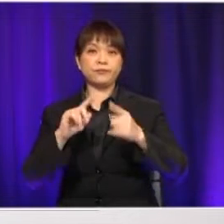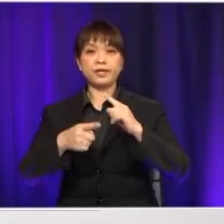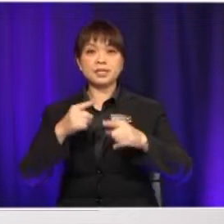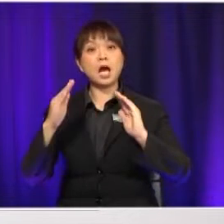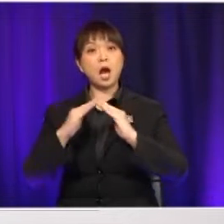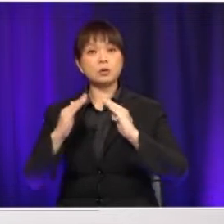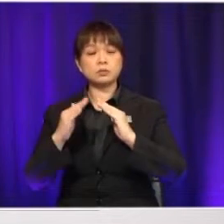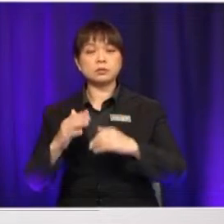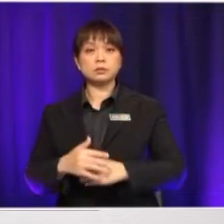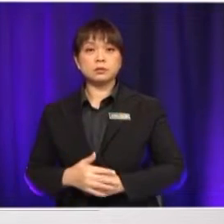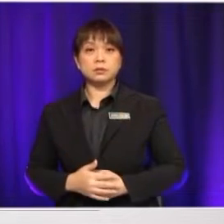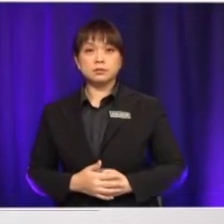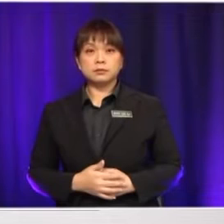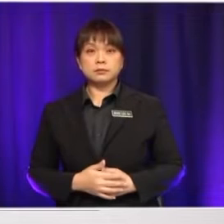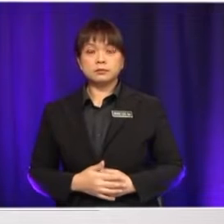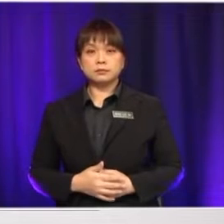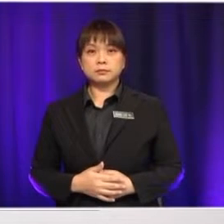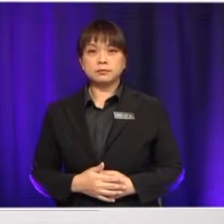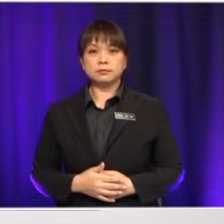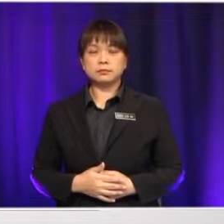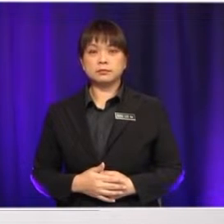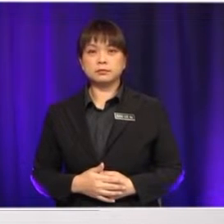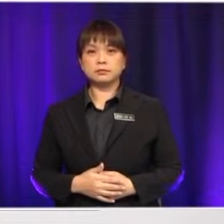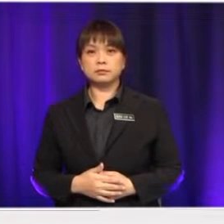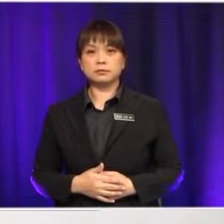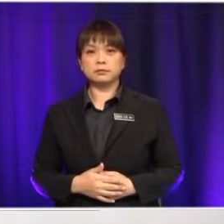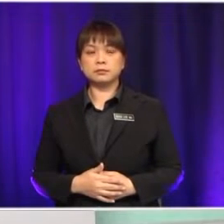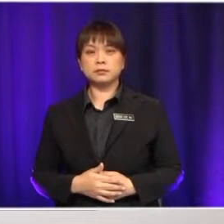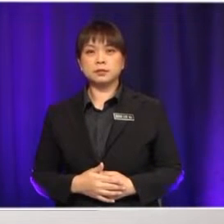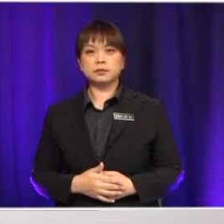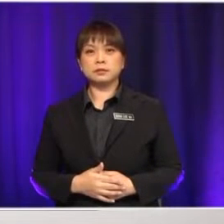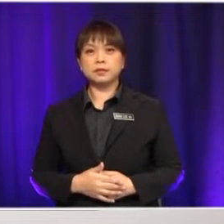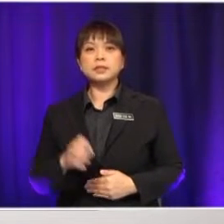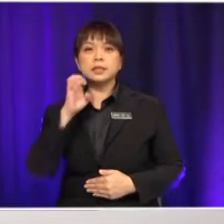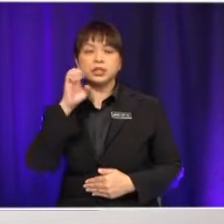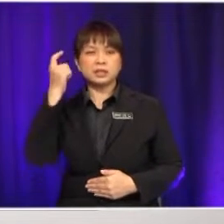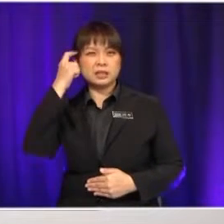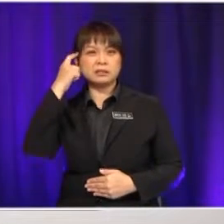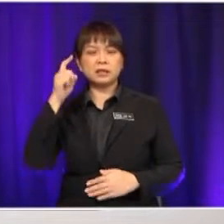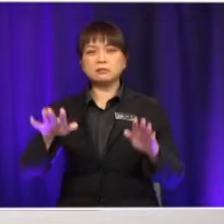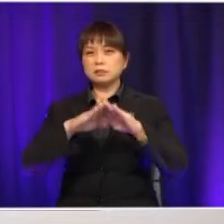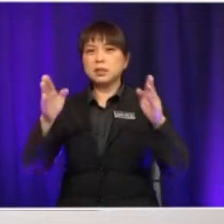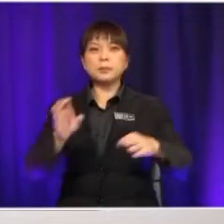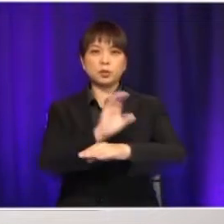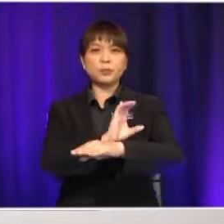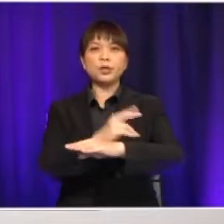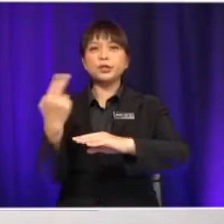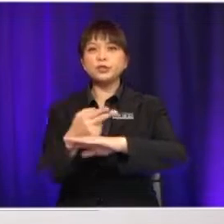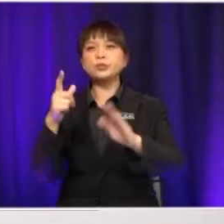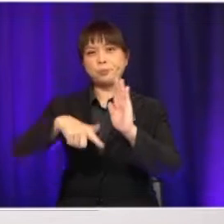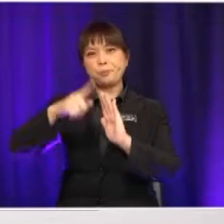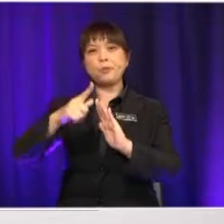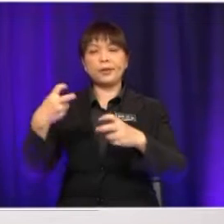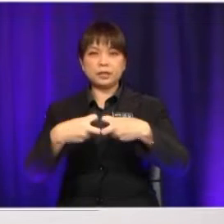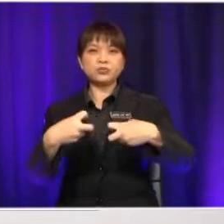a bulky device and its CPU and monitor use more electricity. I see. Okay. Right.